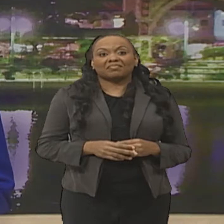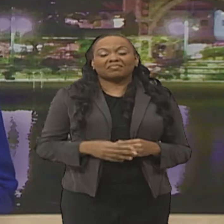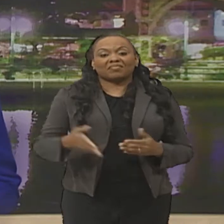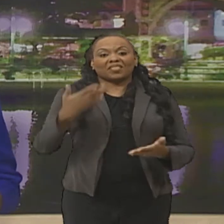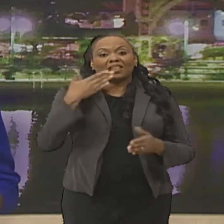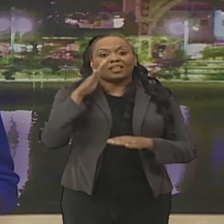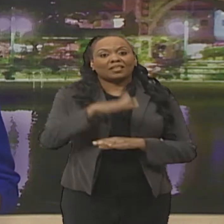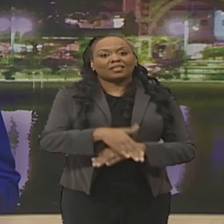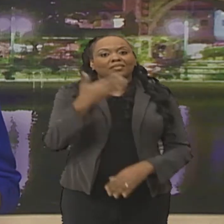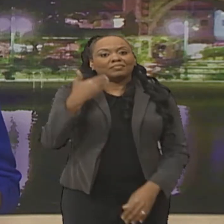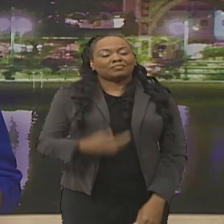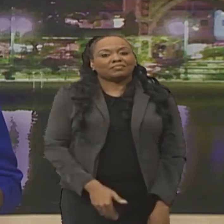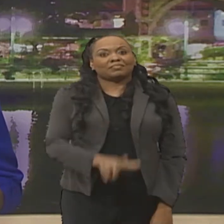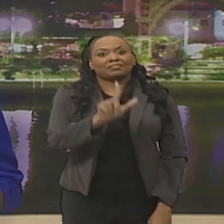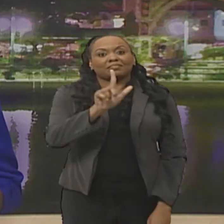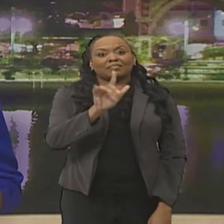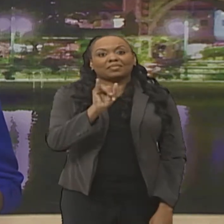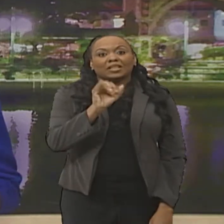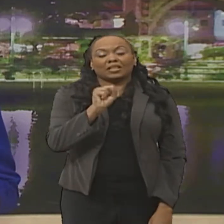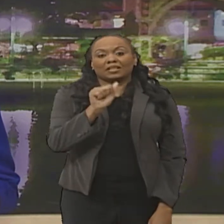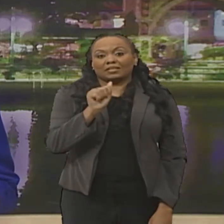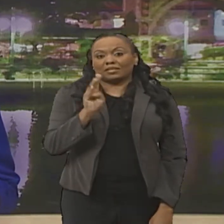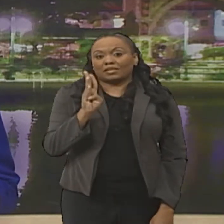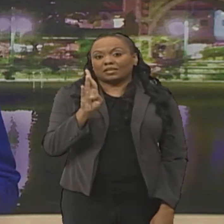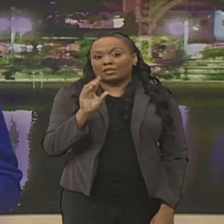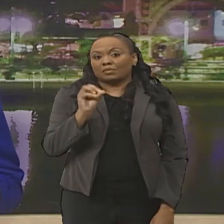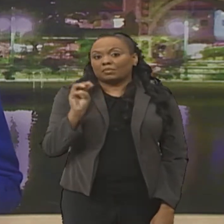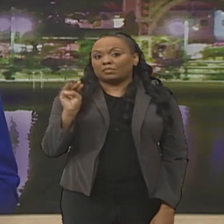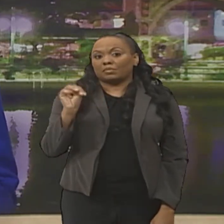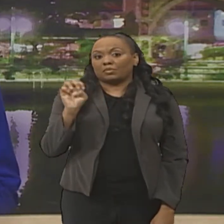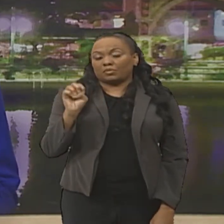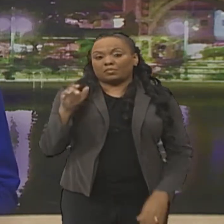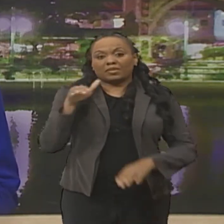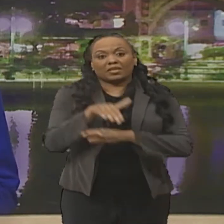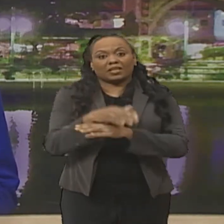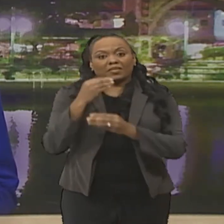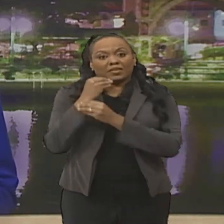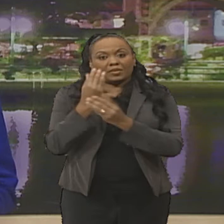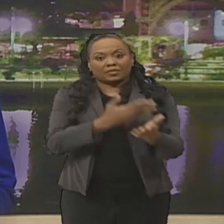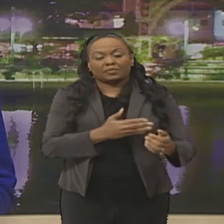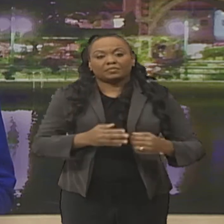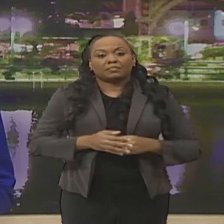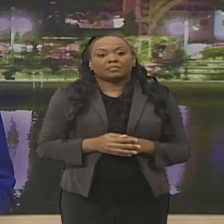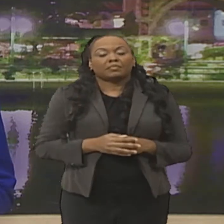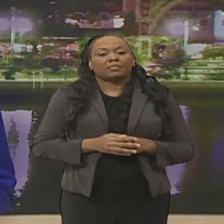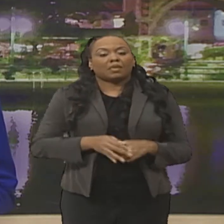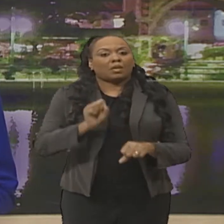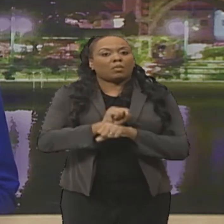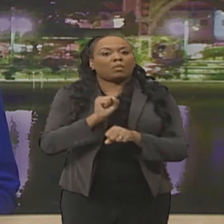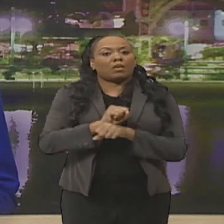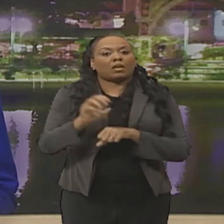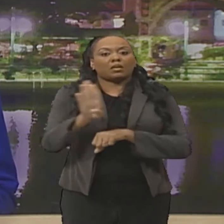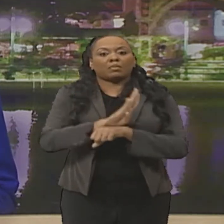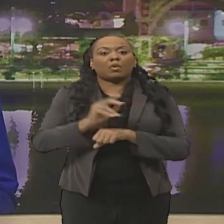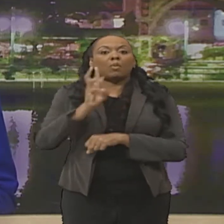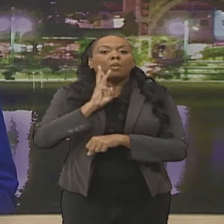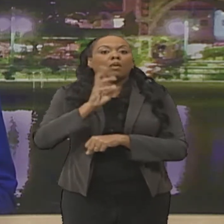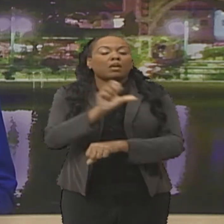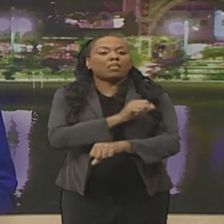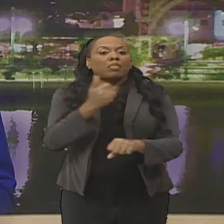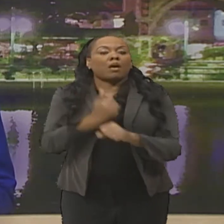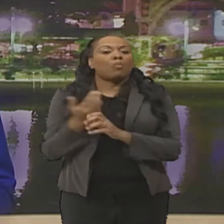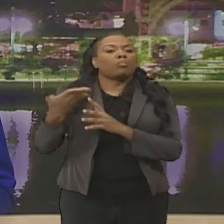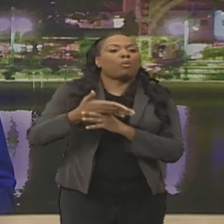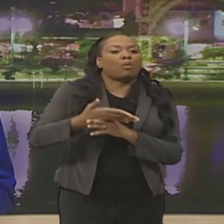Good evening, I'm Lisa Broom with the CBC Evening News. In our top story tonight, operations at the Barbados Water Authority were